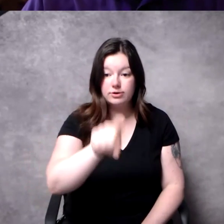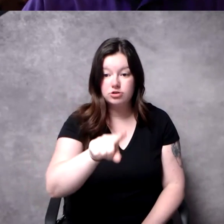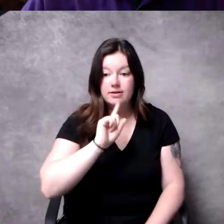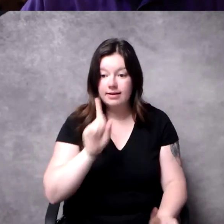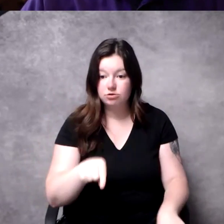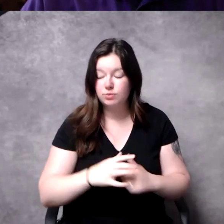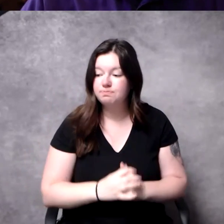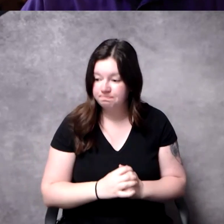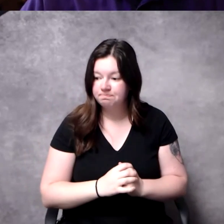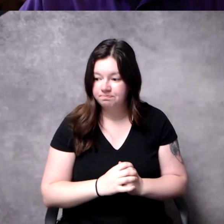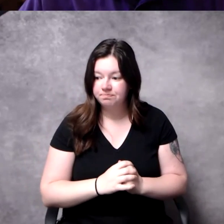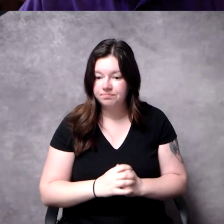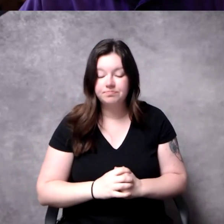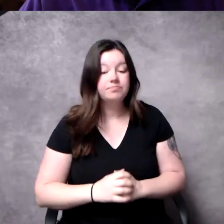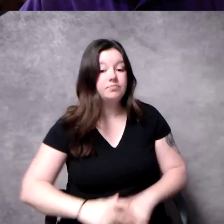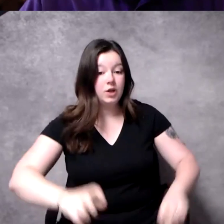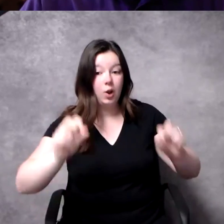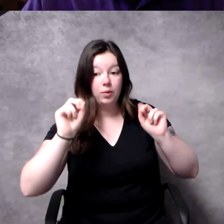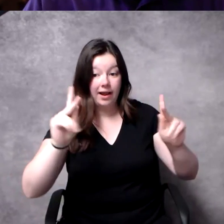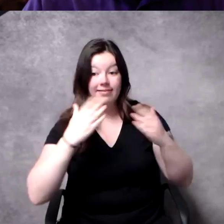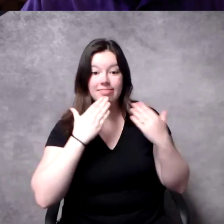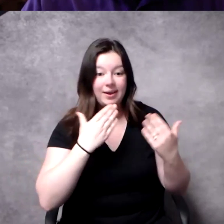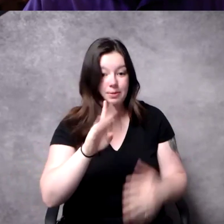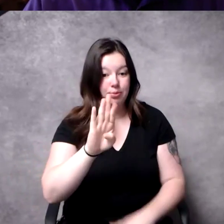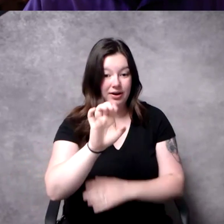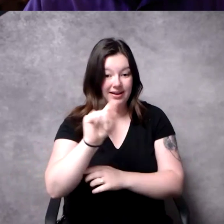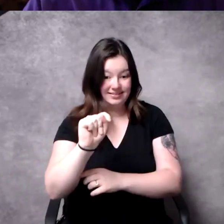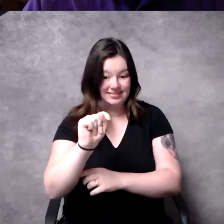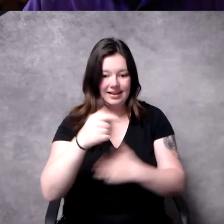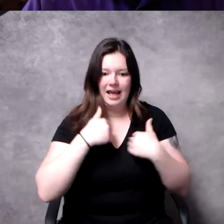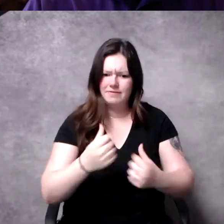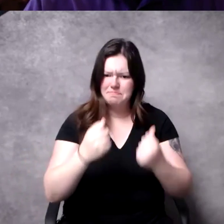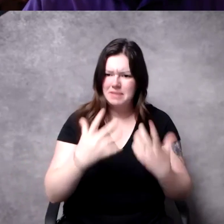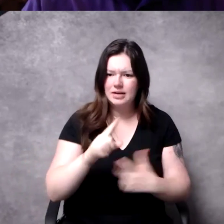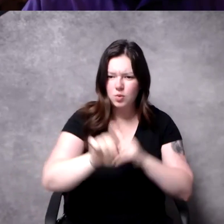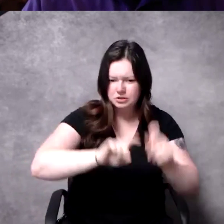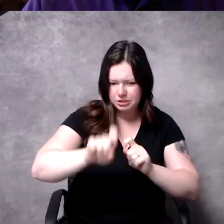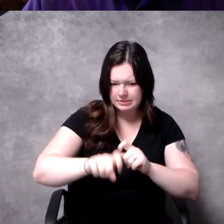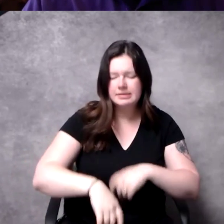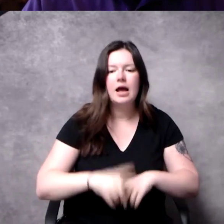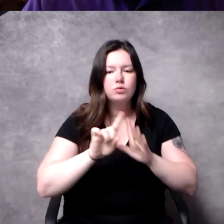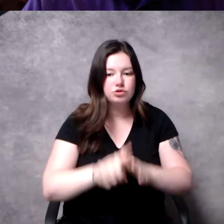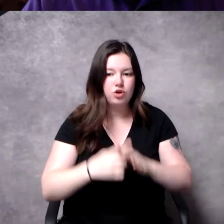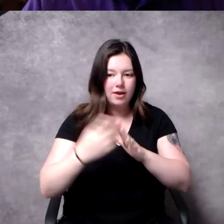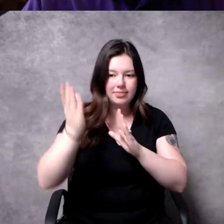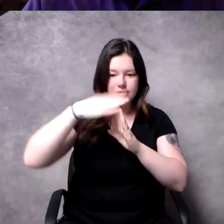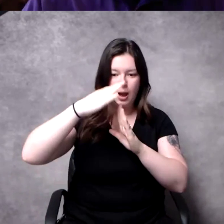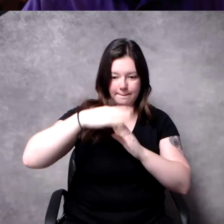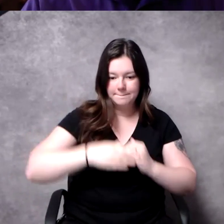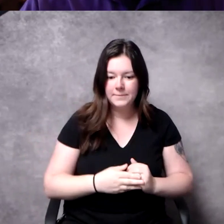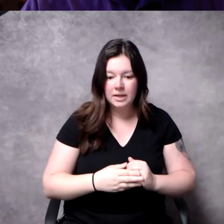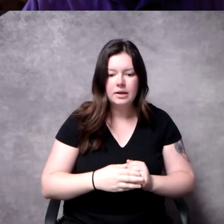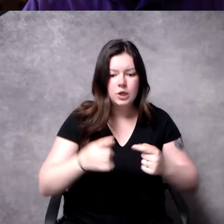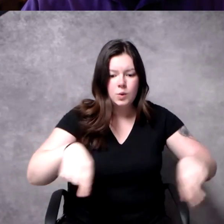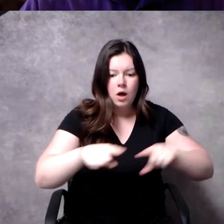All right, thanks, Brett. So we have several questions in the Q&A box already. I'll start at the top, but folks are welcome to add